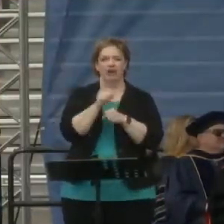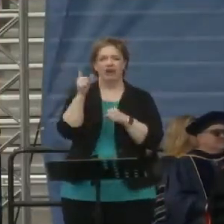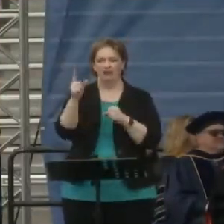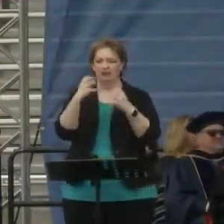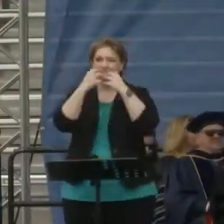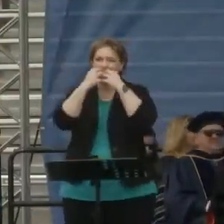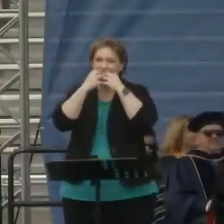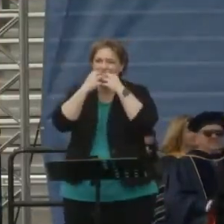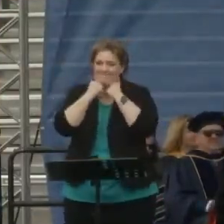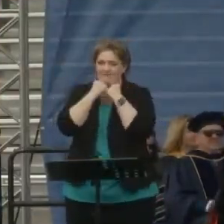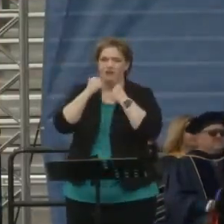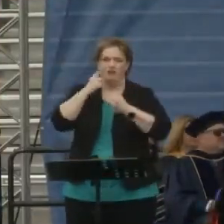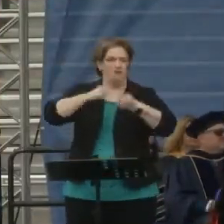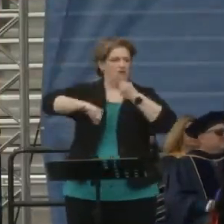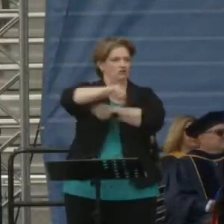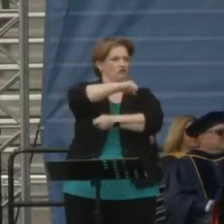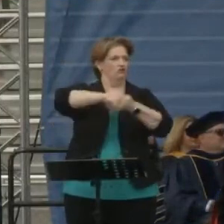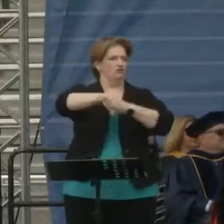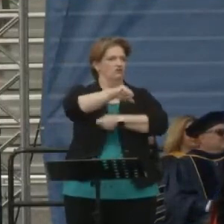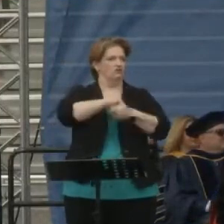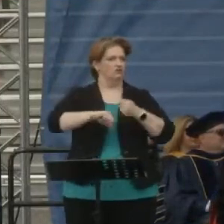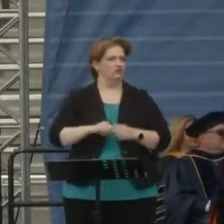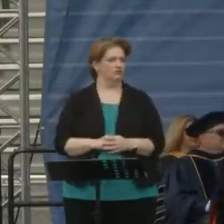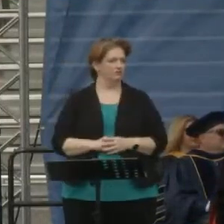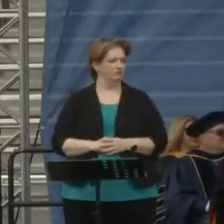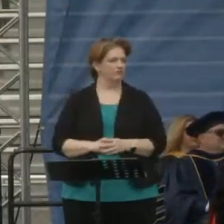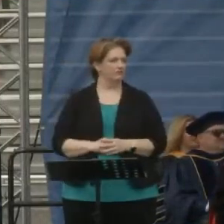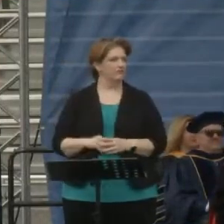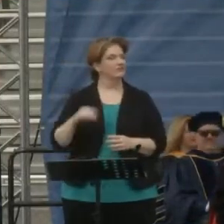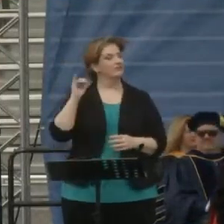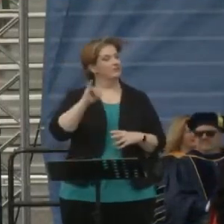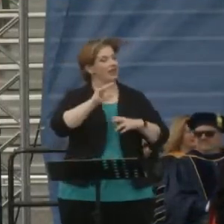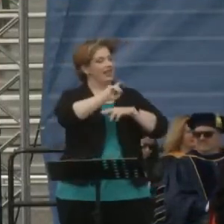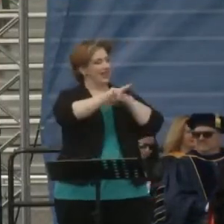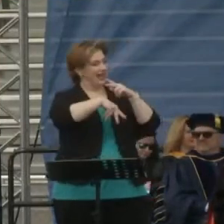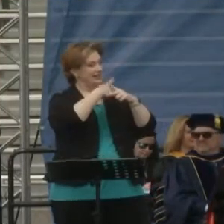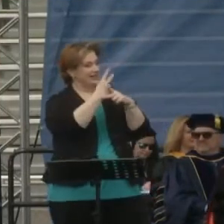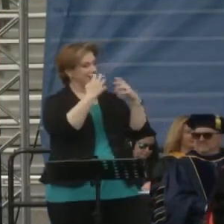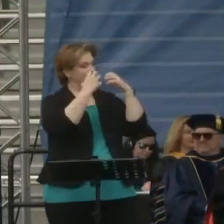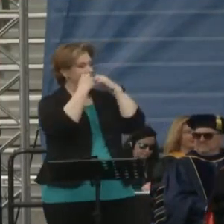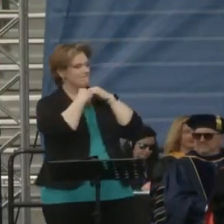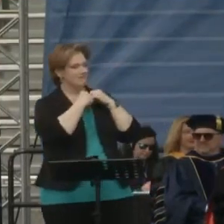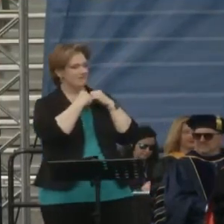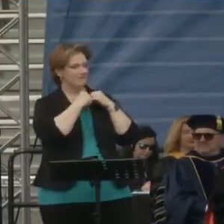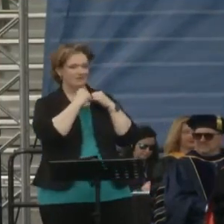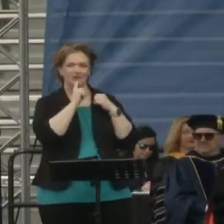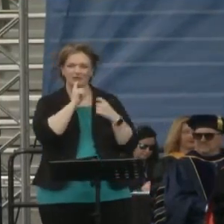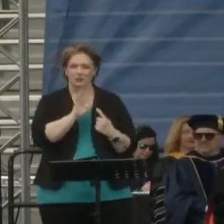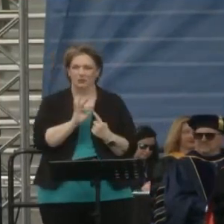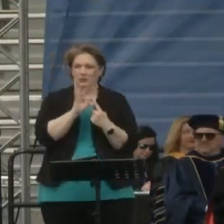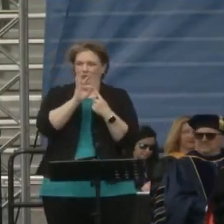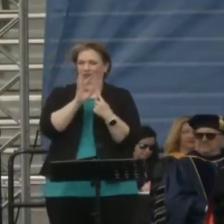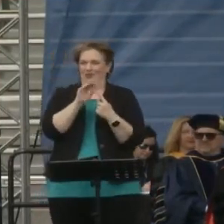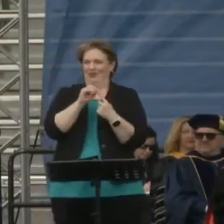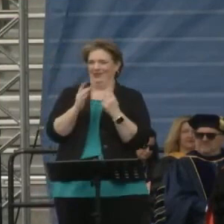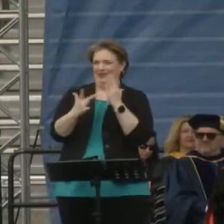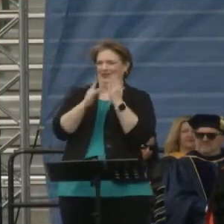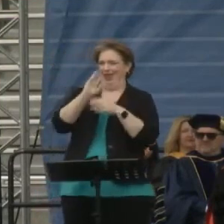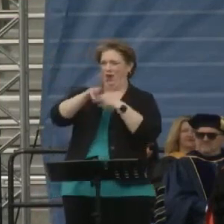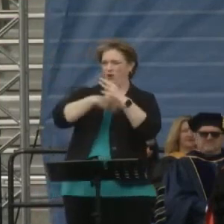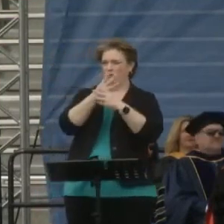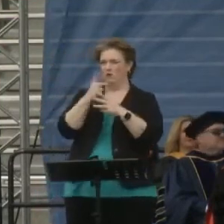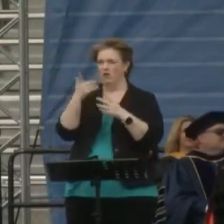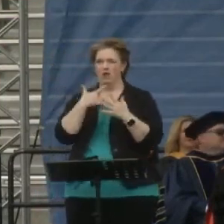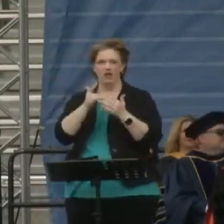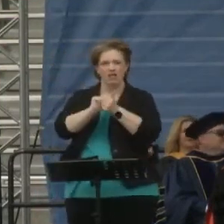for each other. That kind of caring is somewhat unique in the tech world. It is different. But